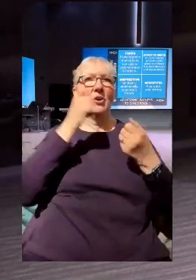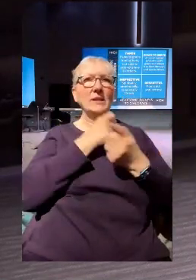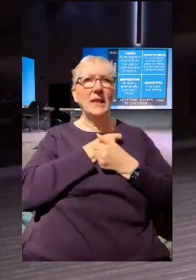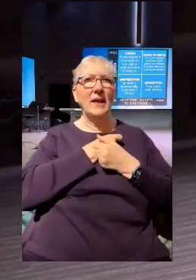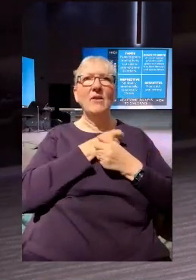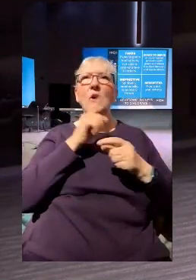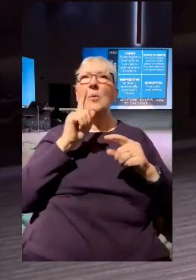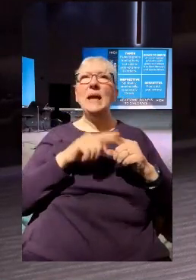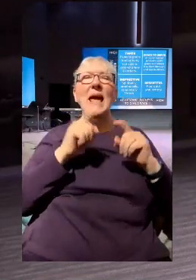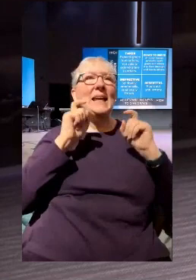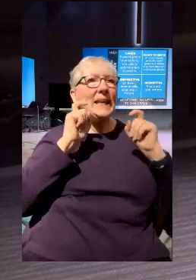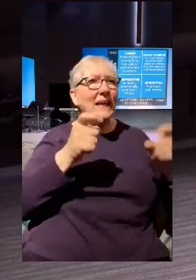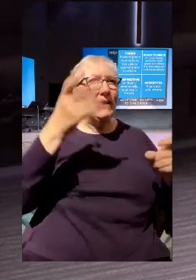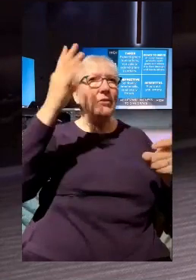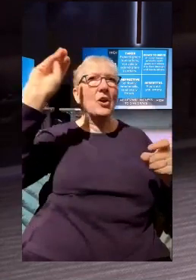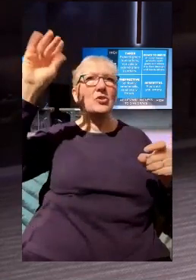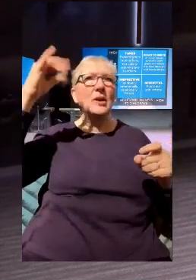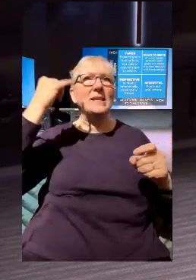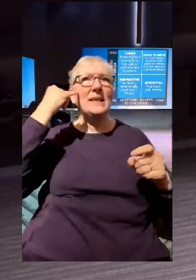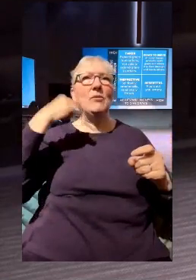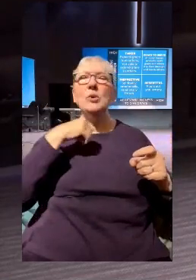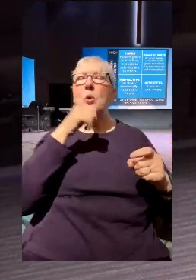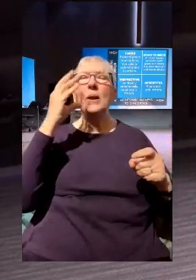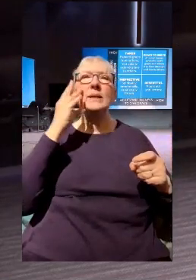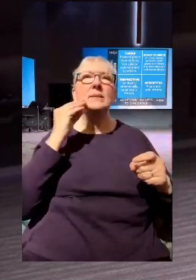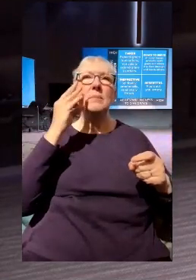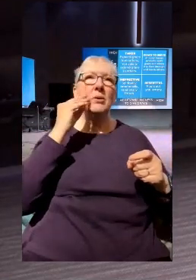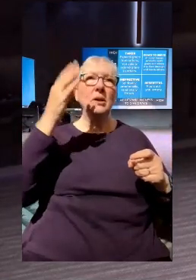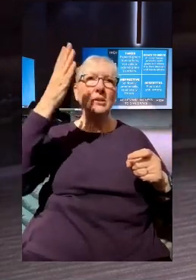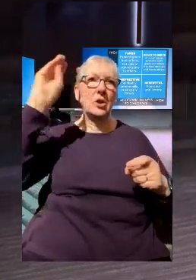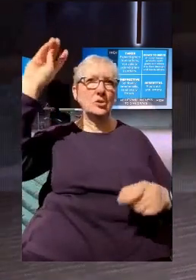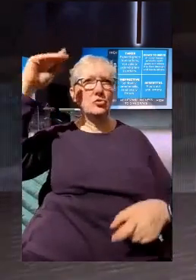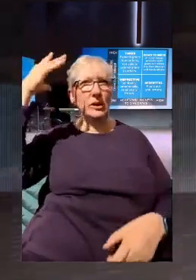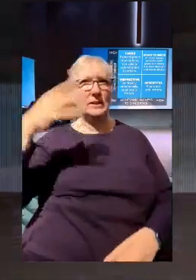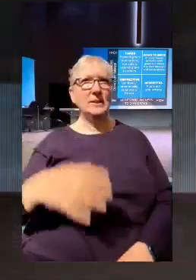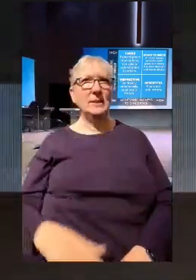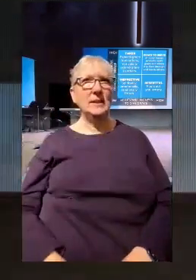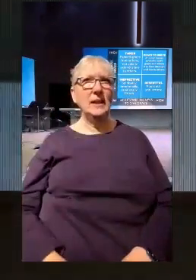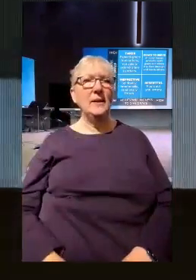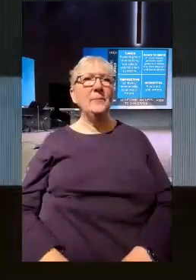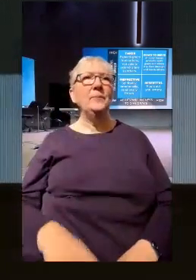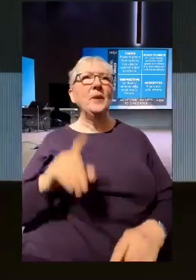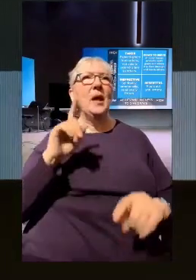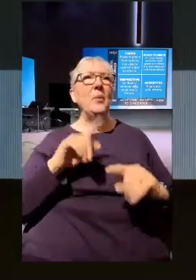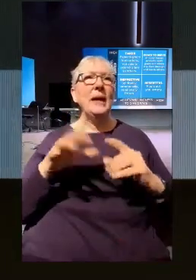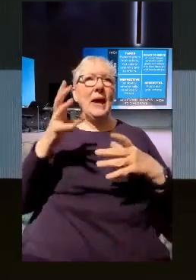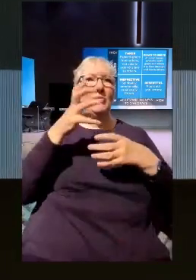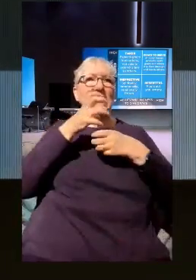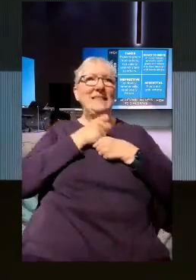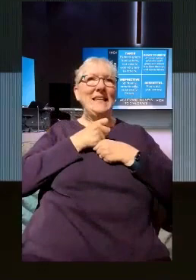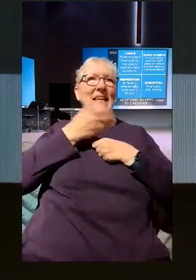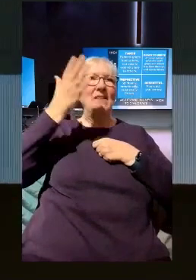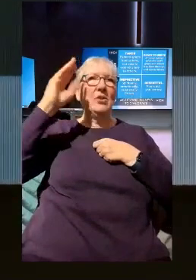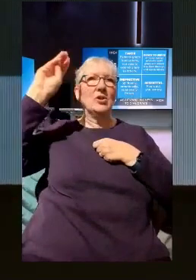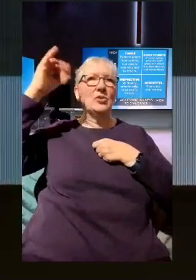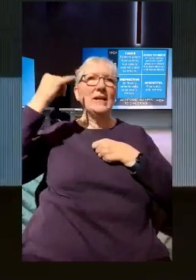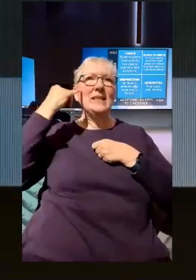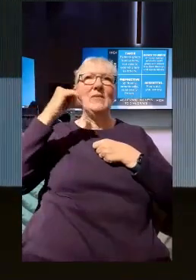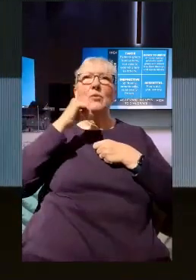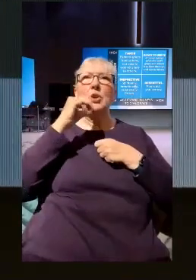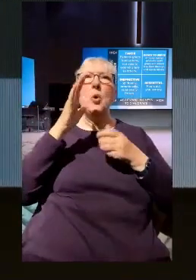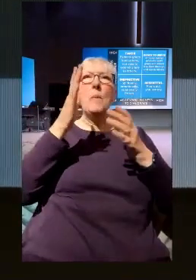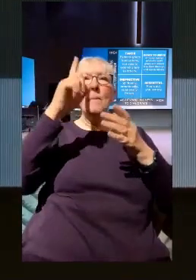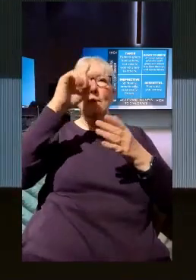God's grace or we're not experiencing God's grace. And we cannot receive God's grace if we don't believe that we need